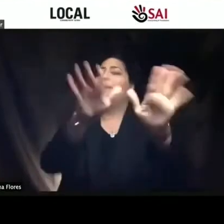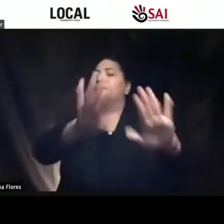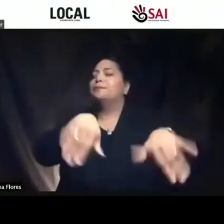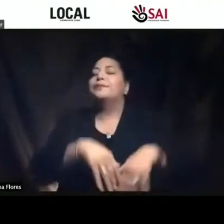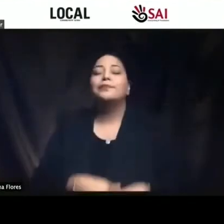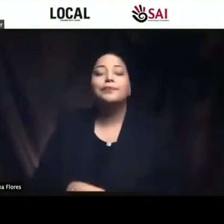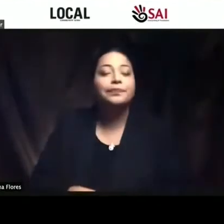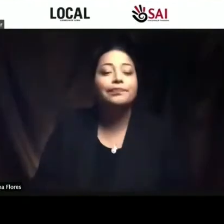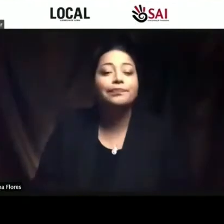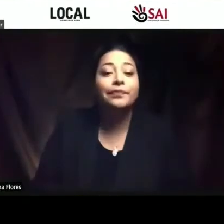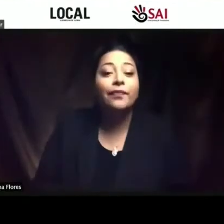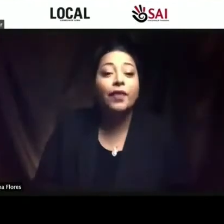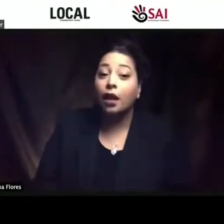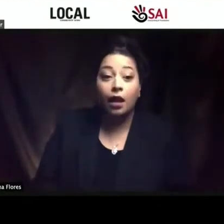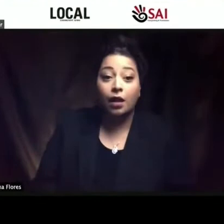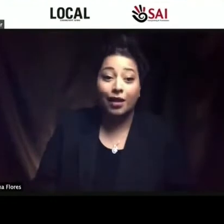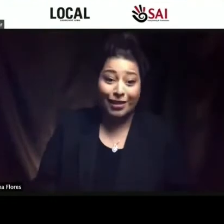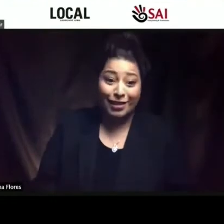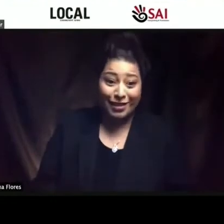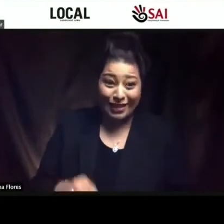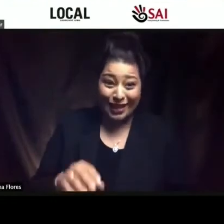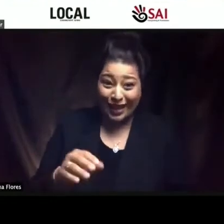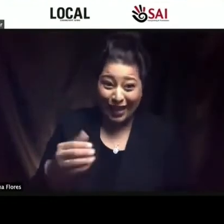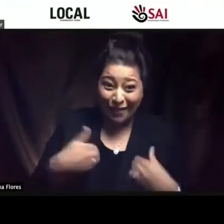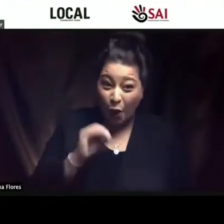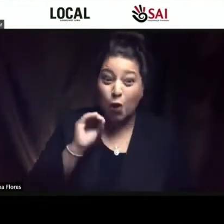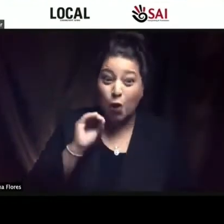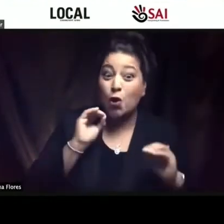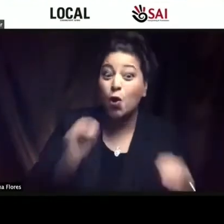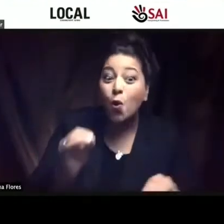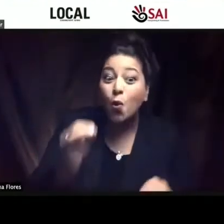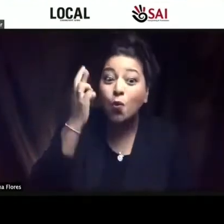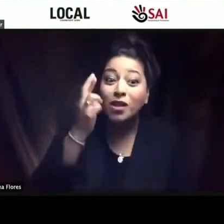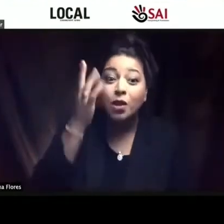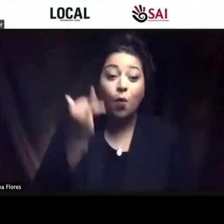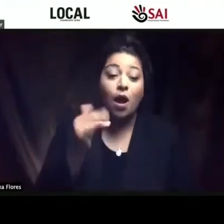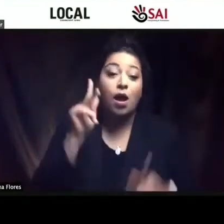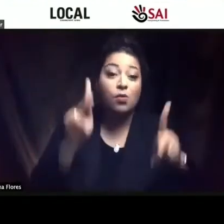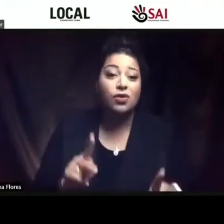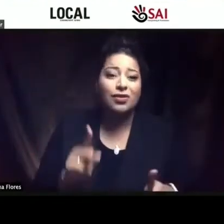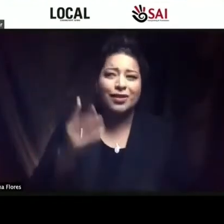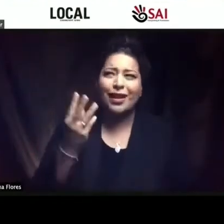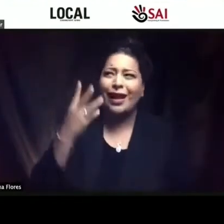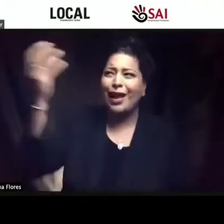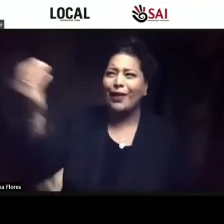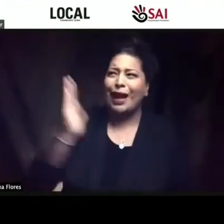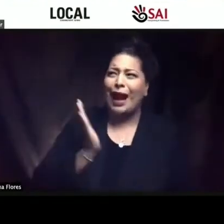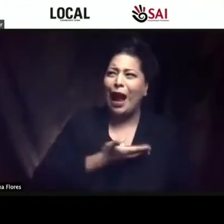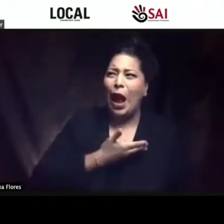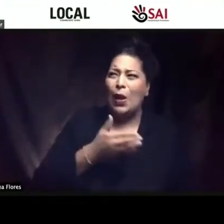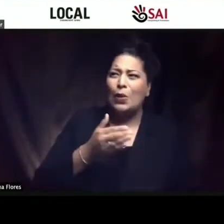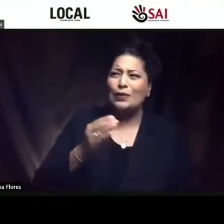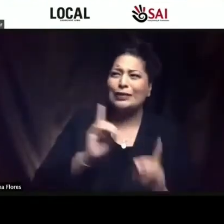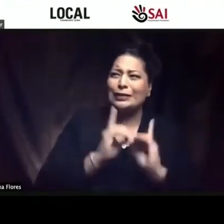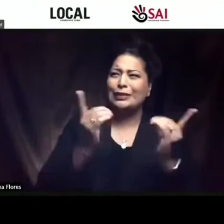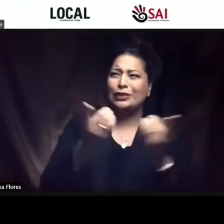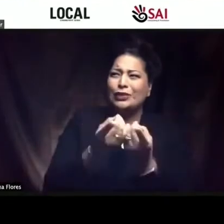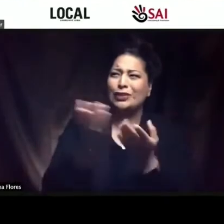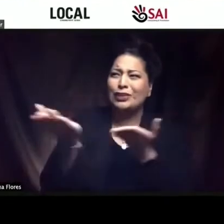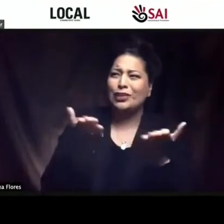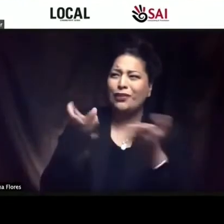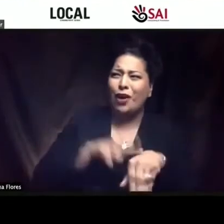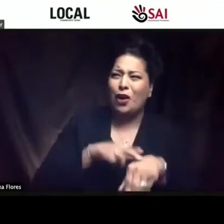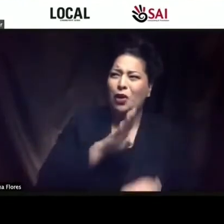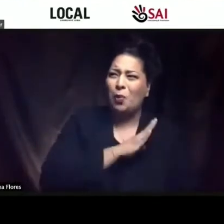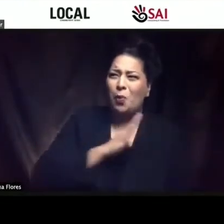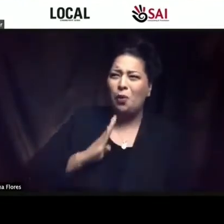most definitely, there is no reason at all why there should be somebody outside of our district serving on the board